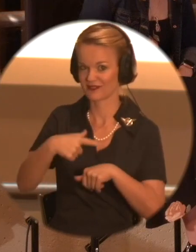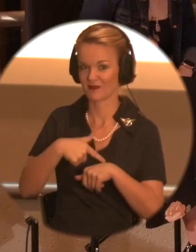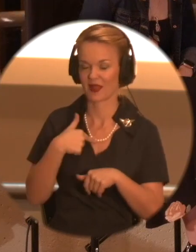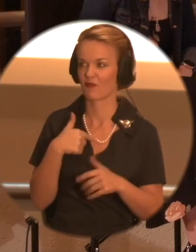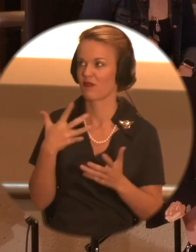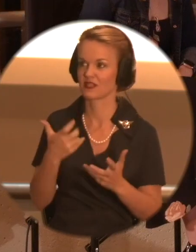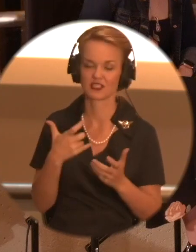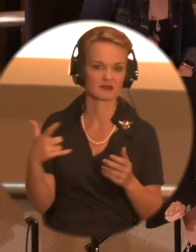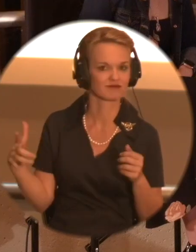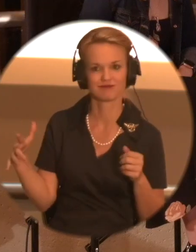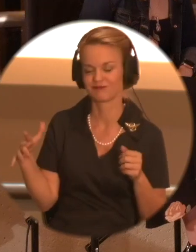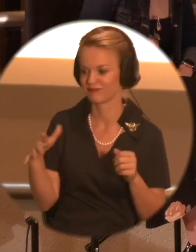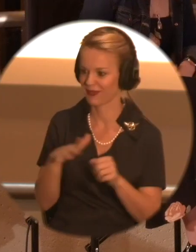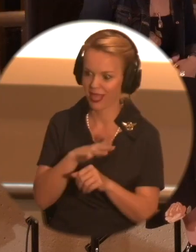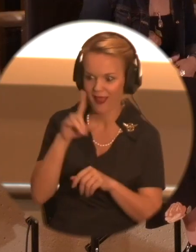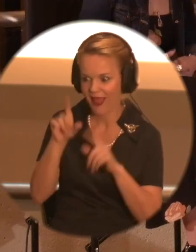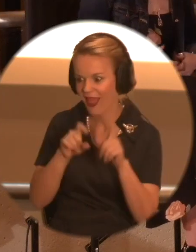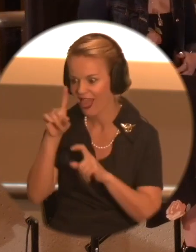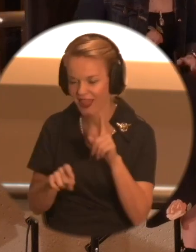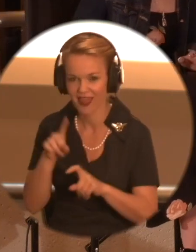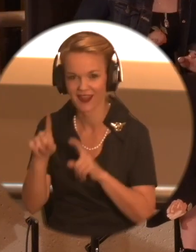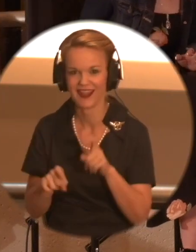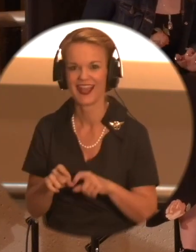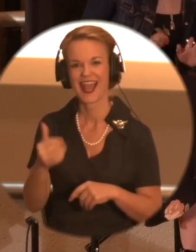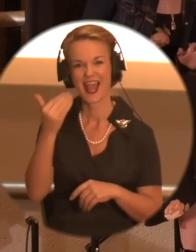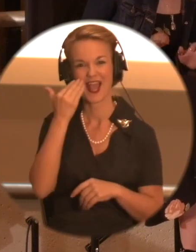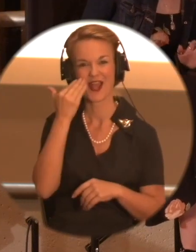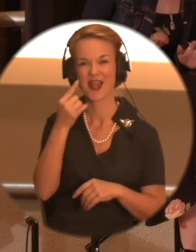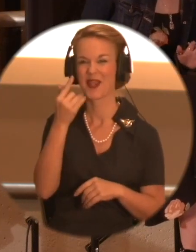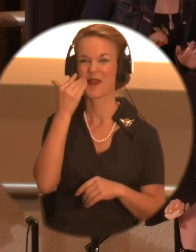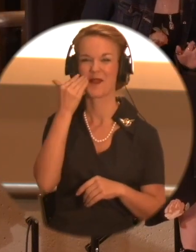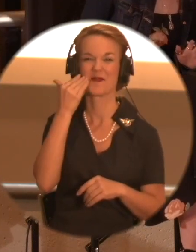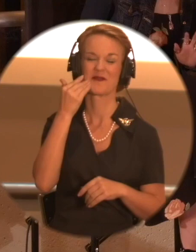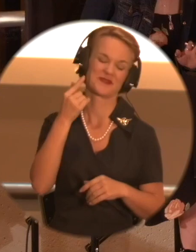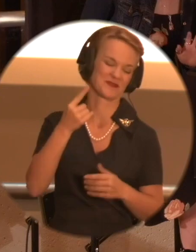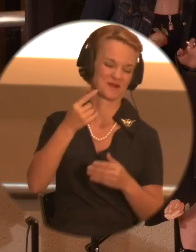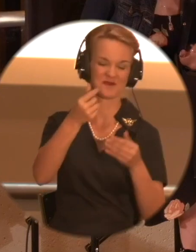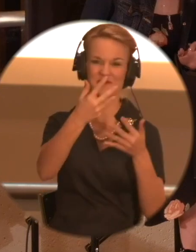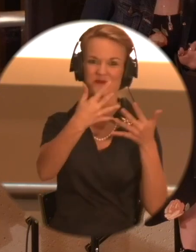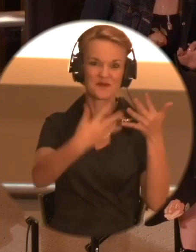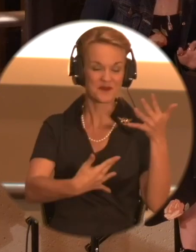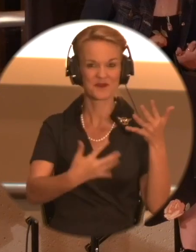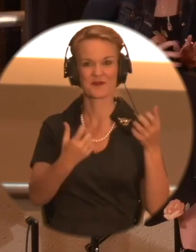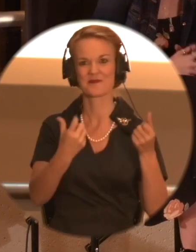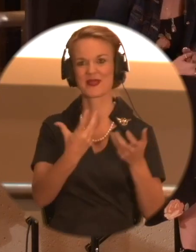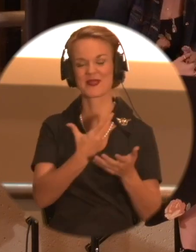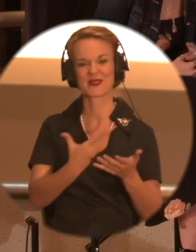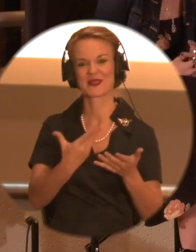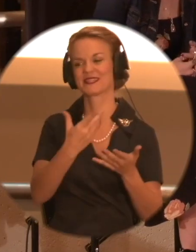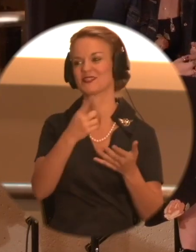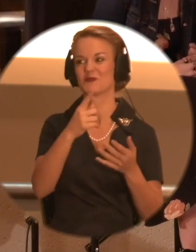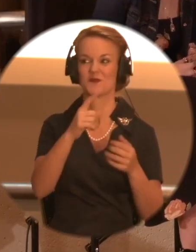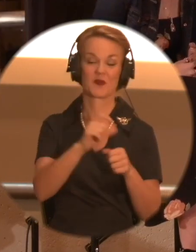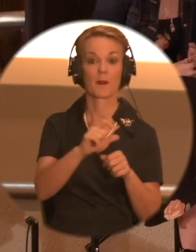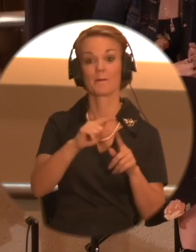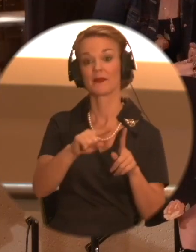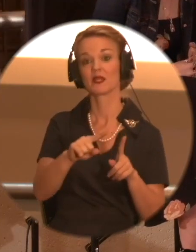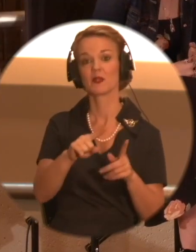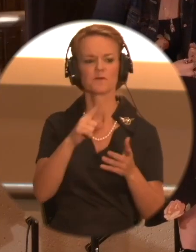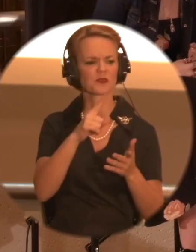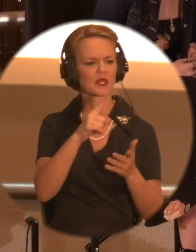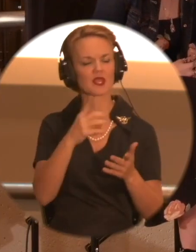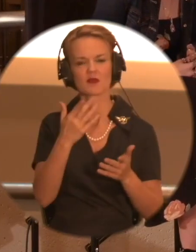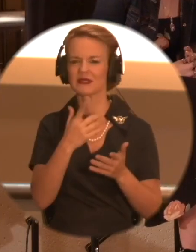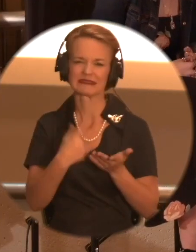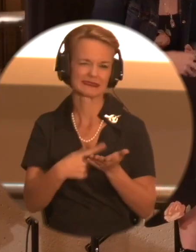just dive right in. I know you've got a beautiful catalog of work, what do I need to know? That's what are the must-sees Here's the tips. here? Well, Okay. that depends on what you're into. So let's talk